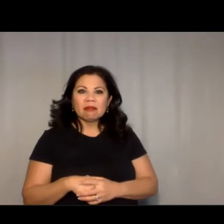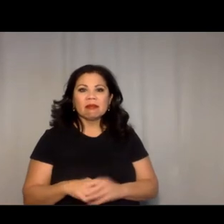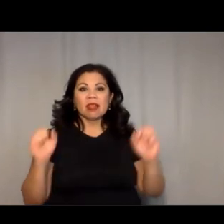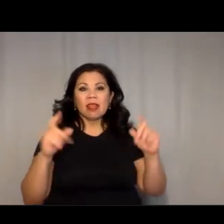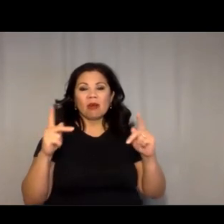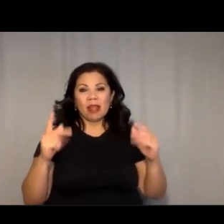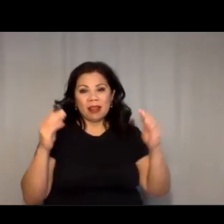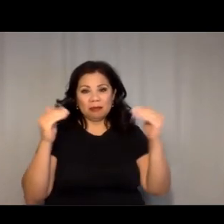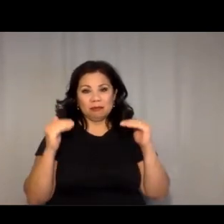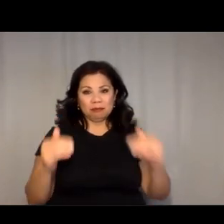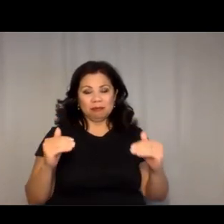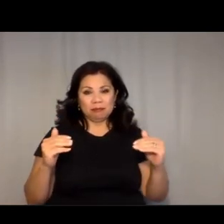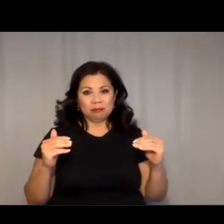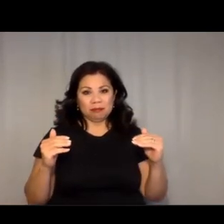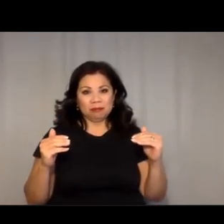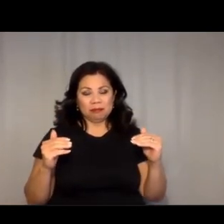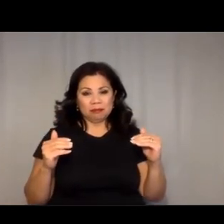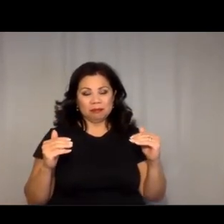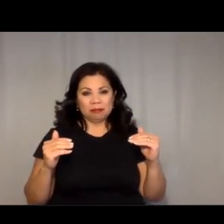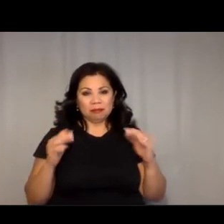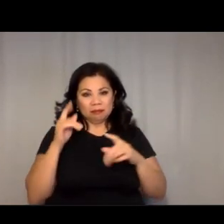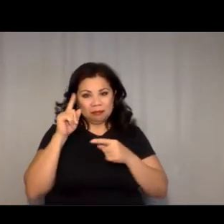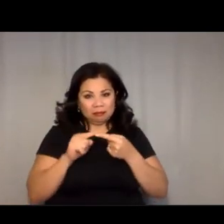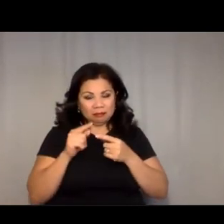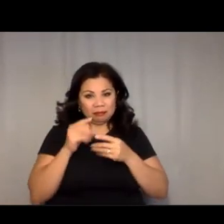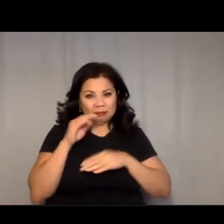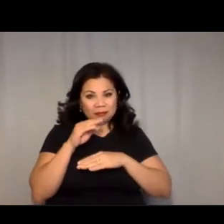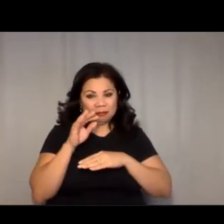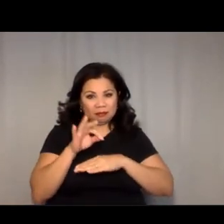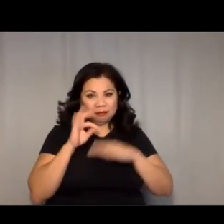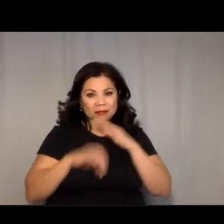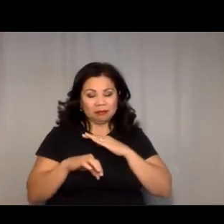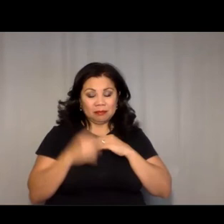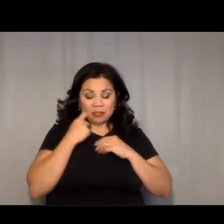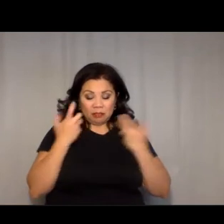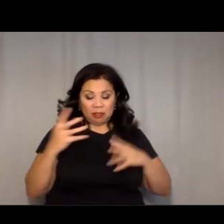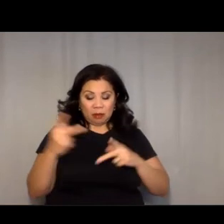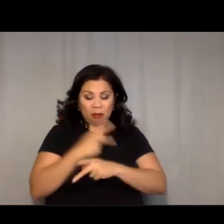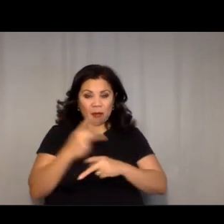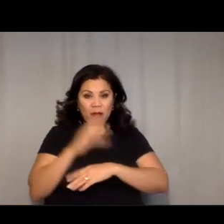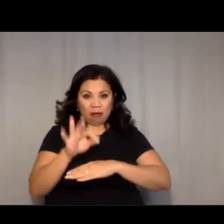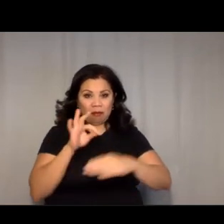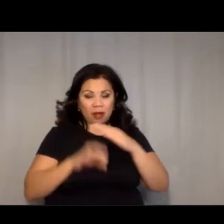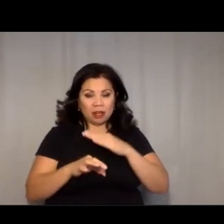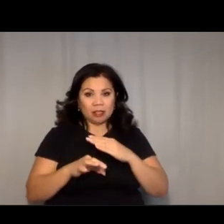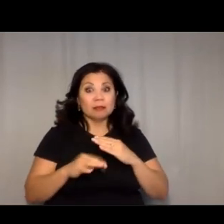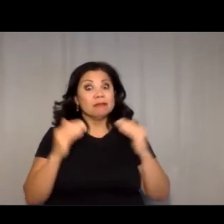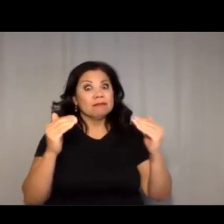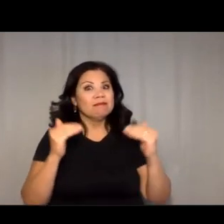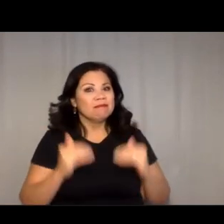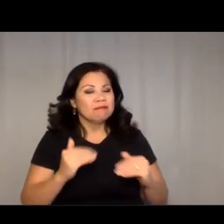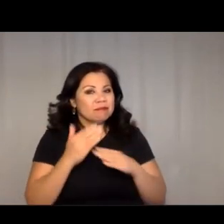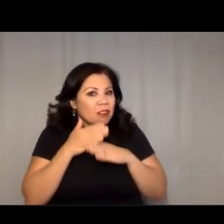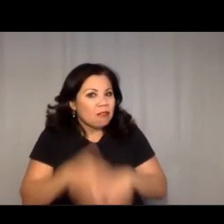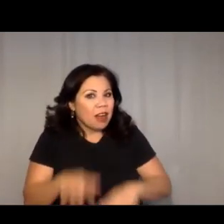All right, we did simplifying fractions. We just did multiplying fractions. Now we're going to get into dividing fractions and